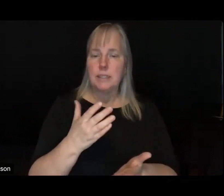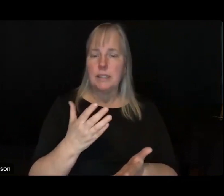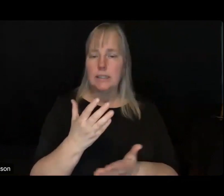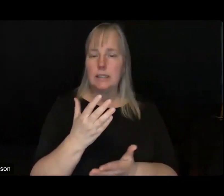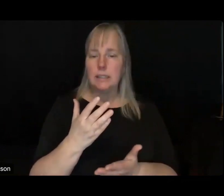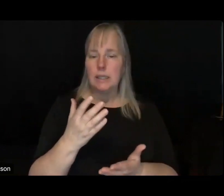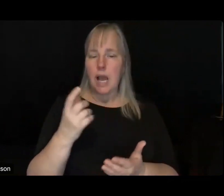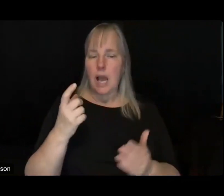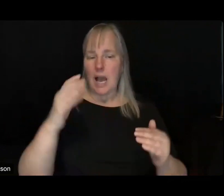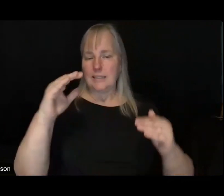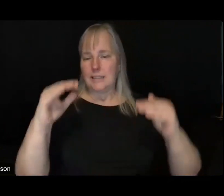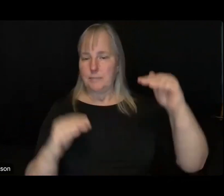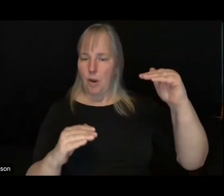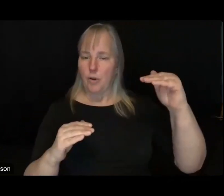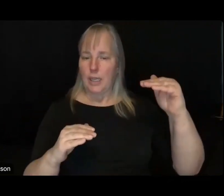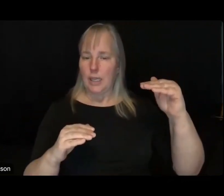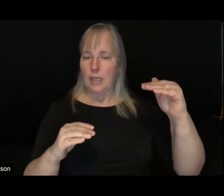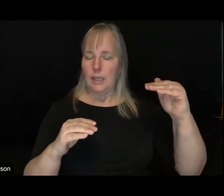disparity in